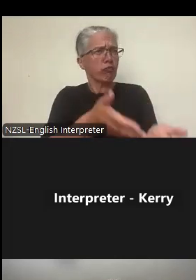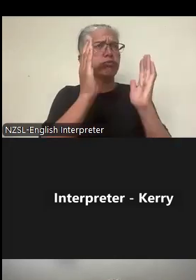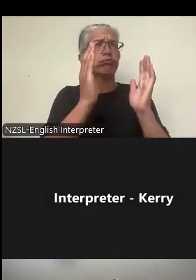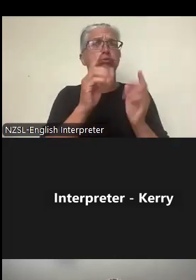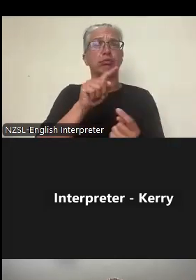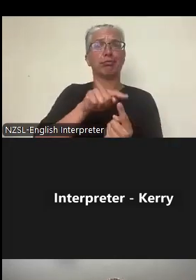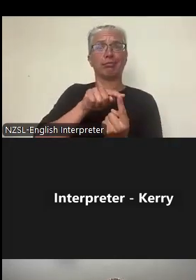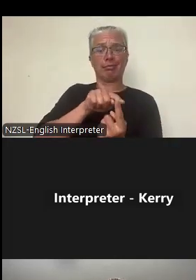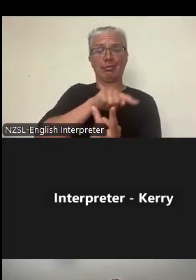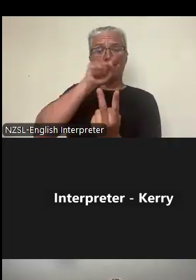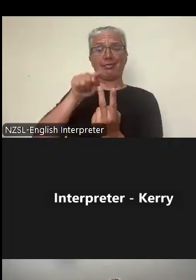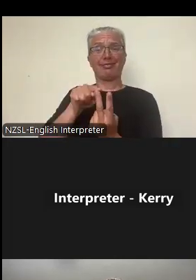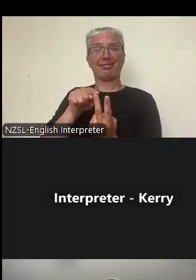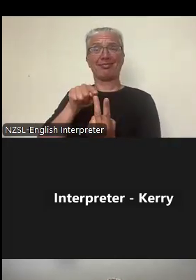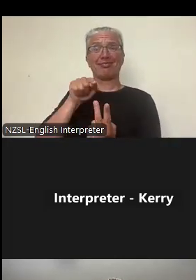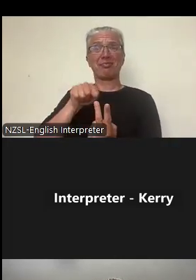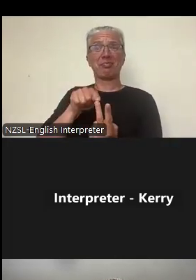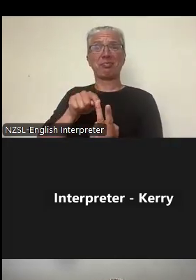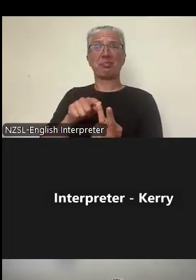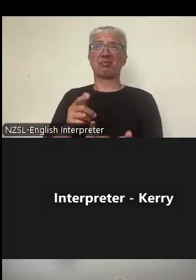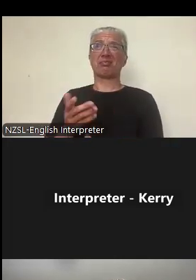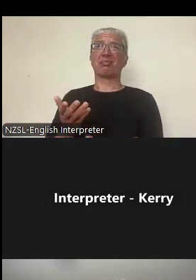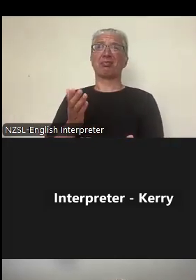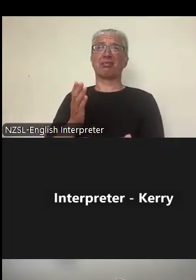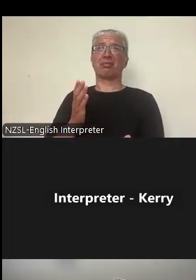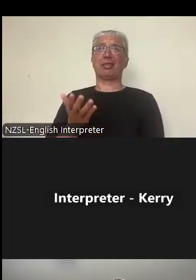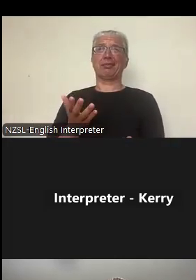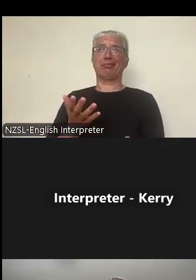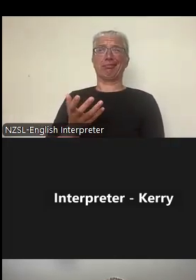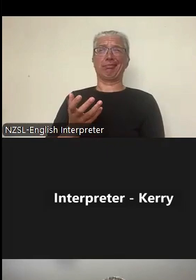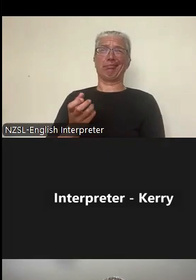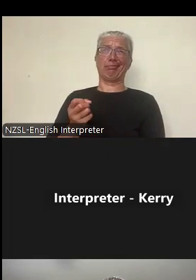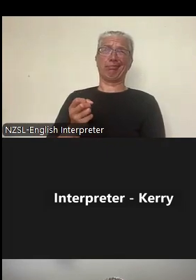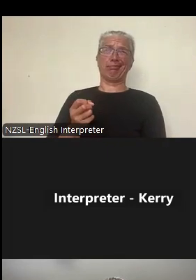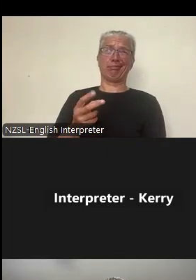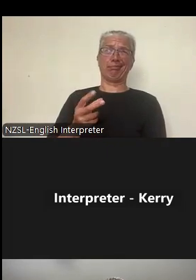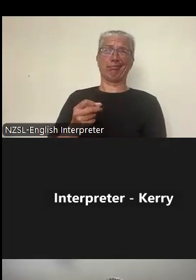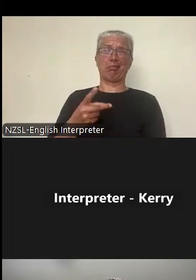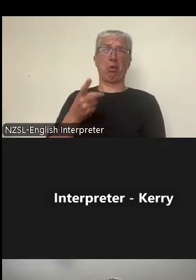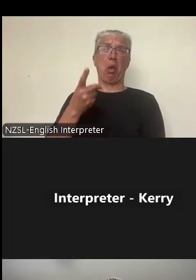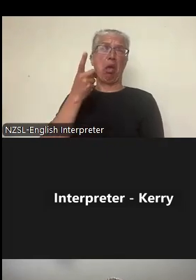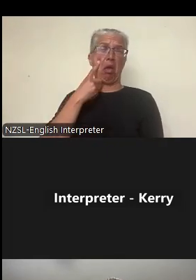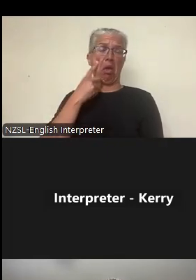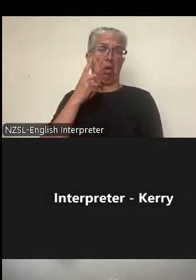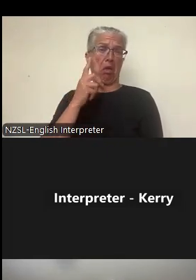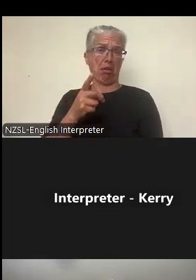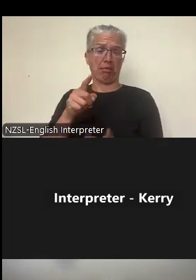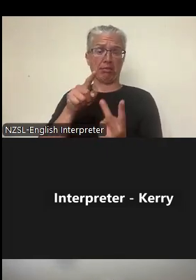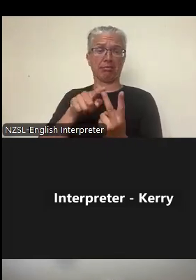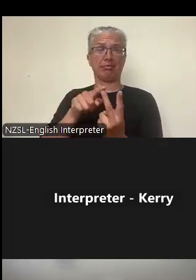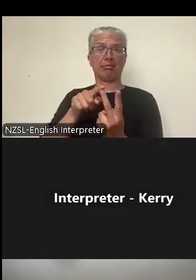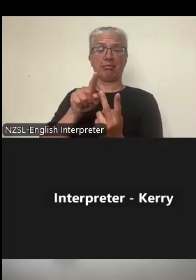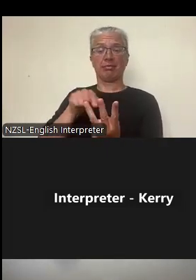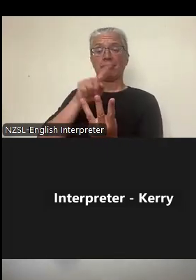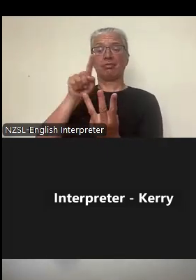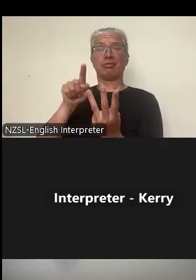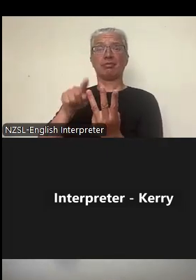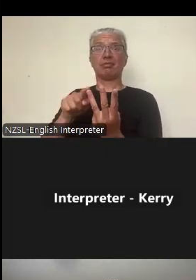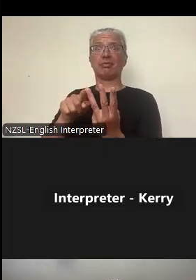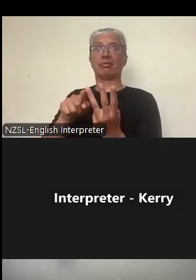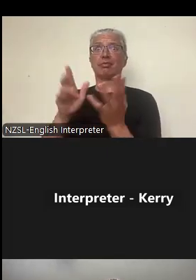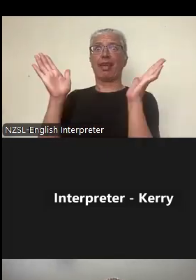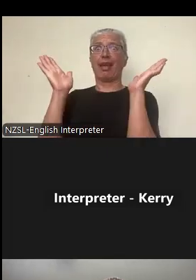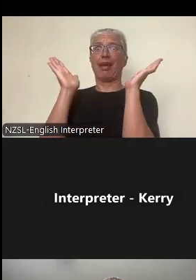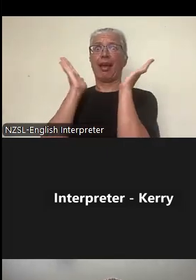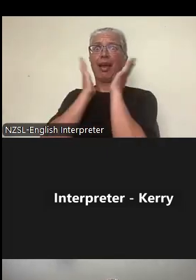probably going to respond with a really? Okay, I'll give it a try. The third group are the oh my God,